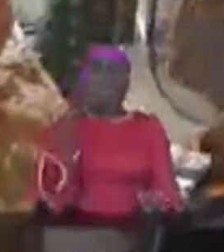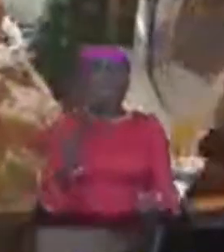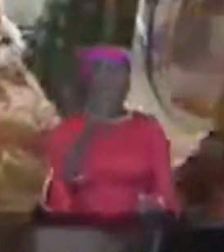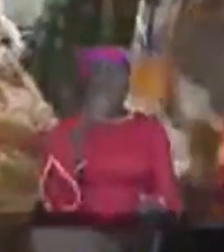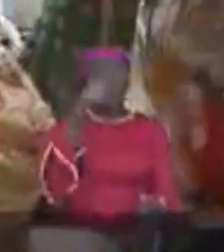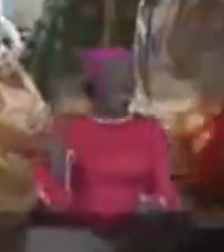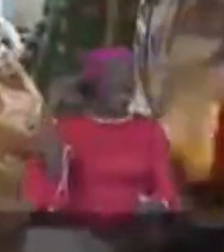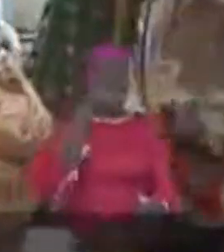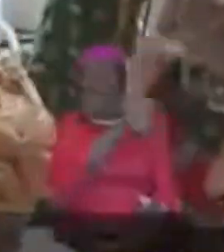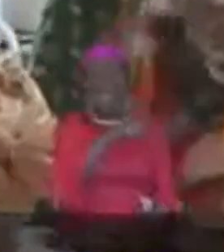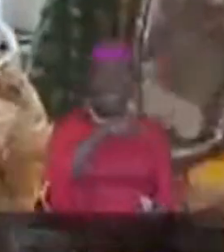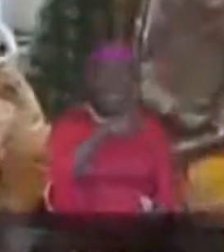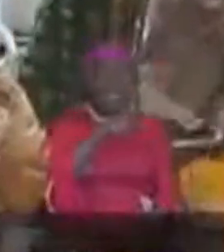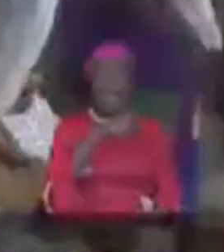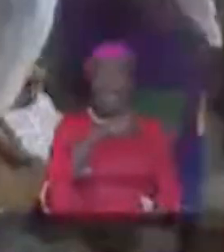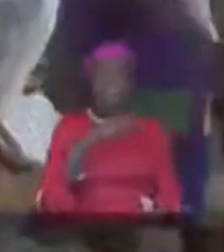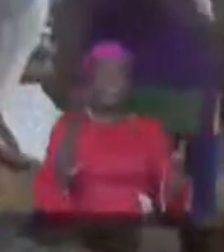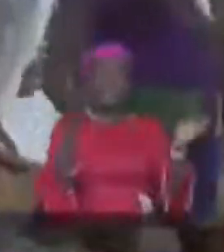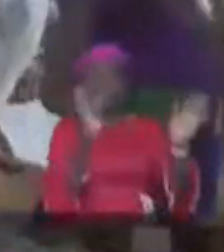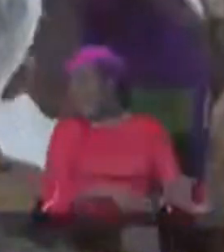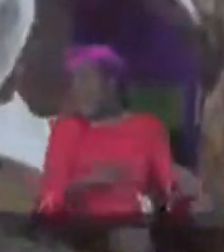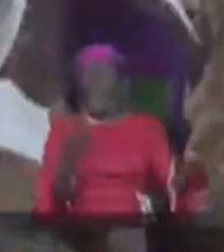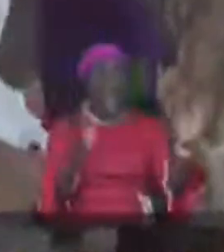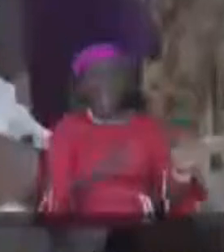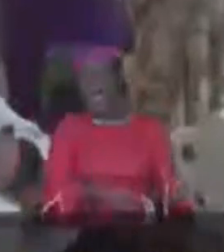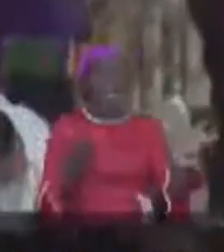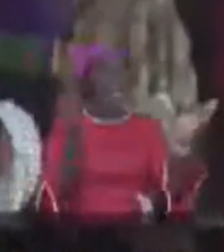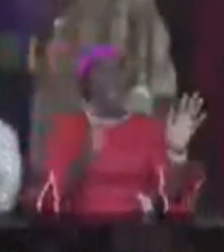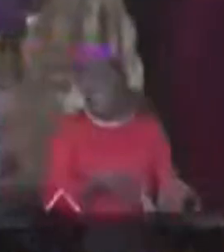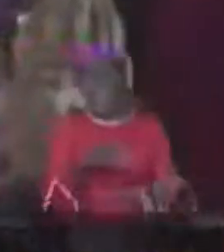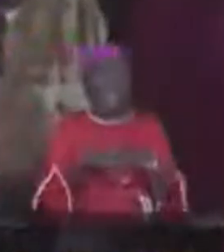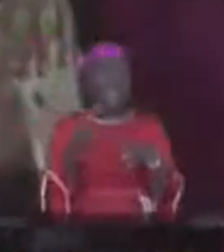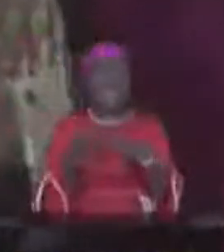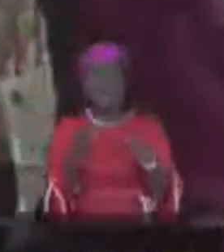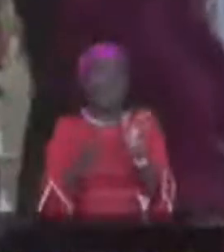You are a liar. Die.